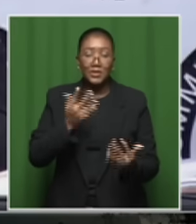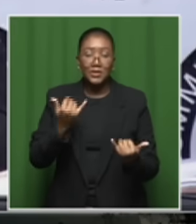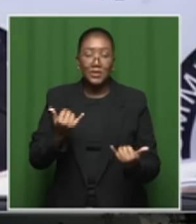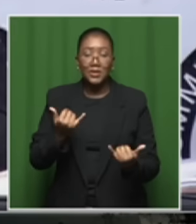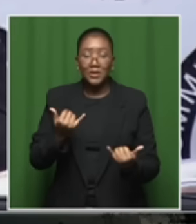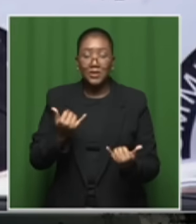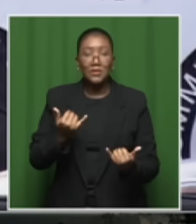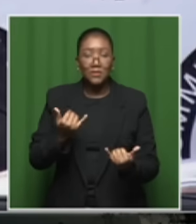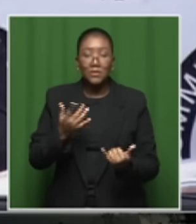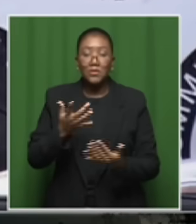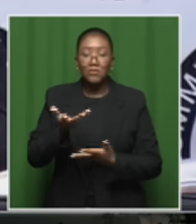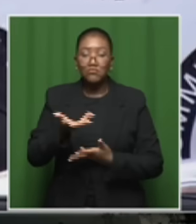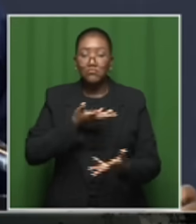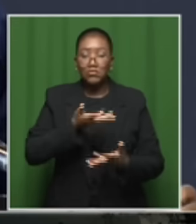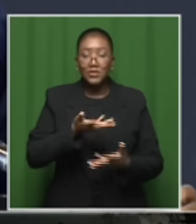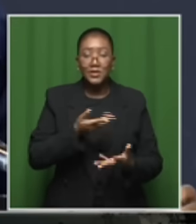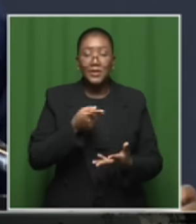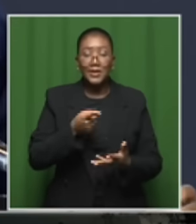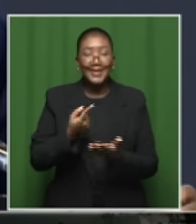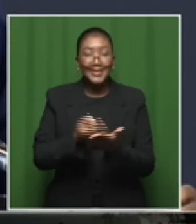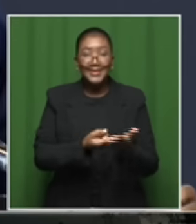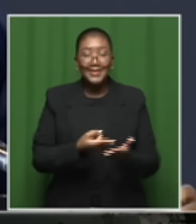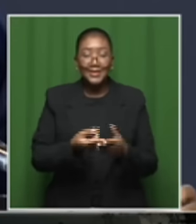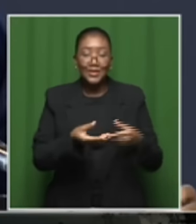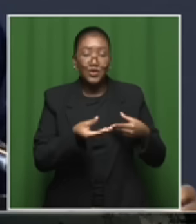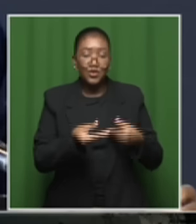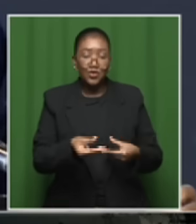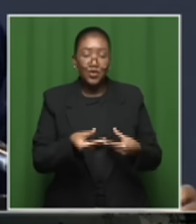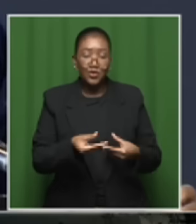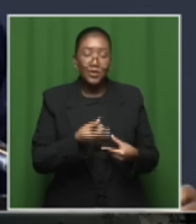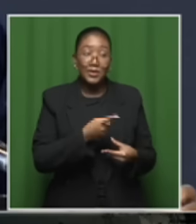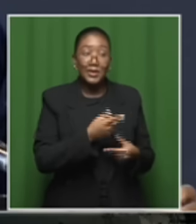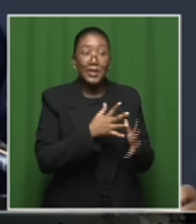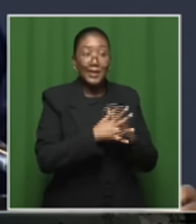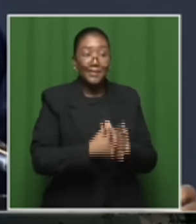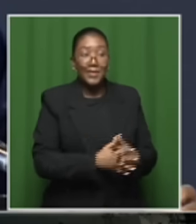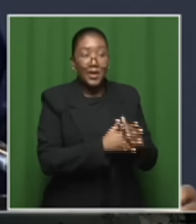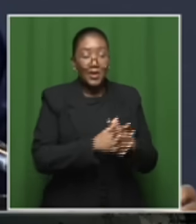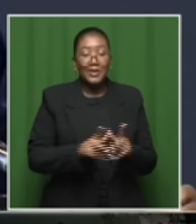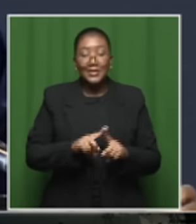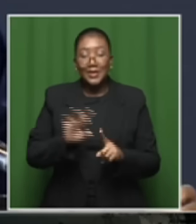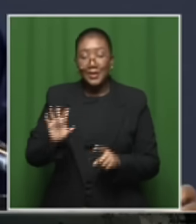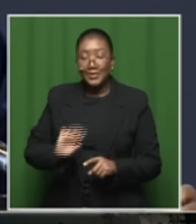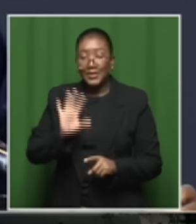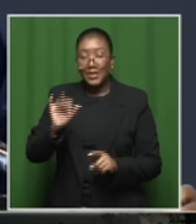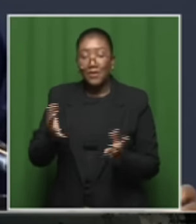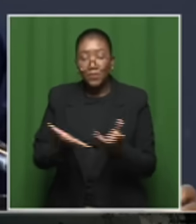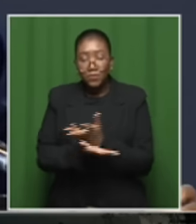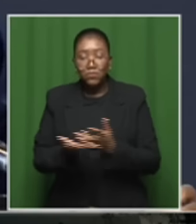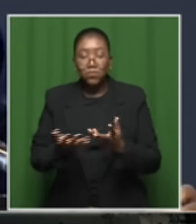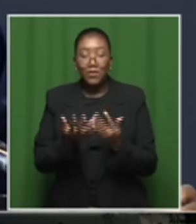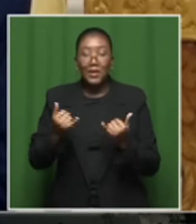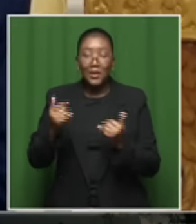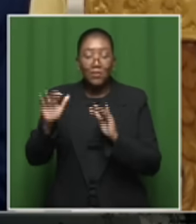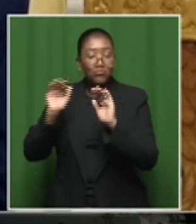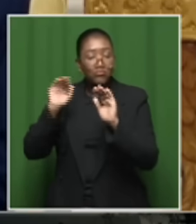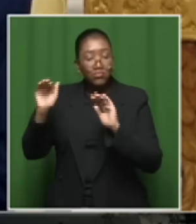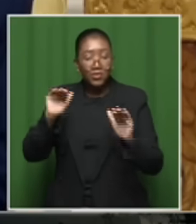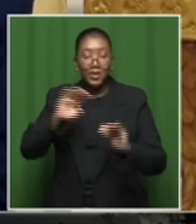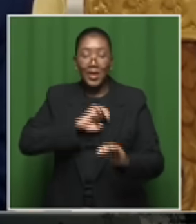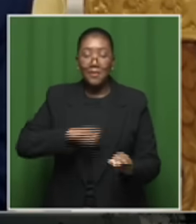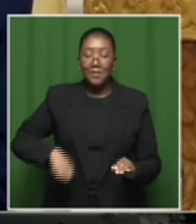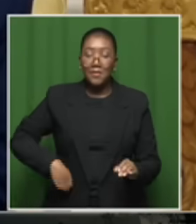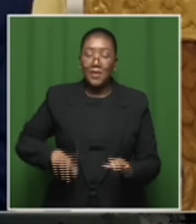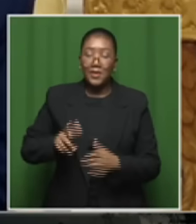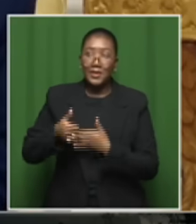a discussion document between South Africa and the U.S., and they are consulting even the embassy for guidance in terms